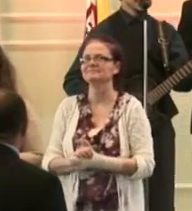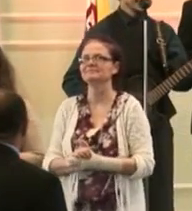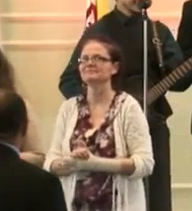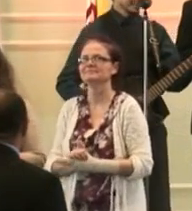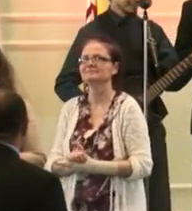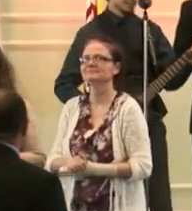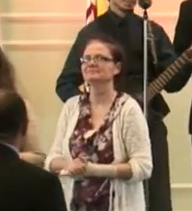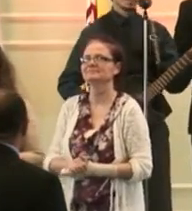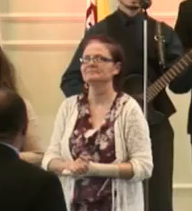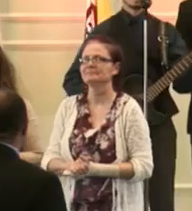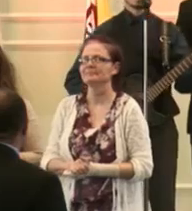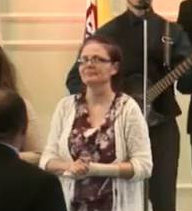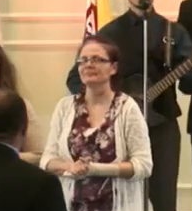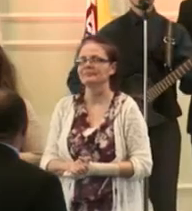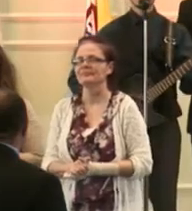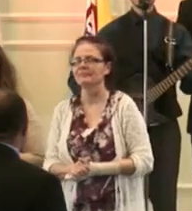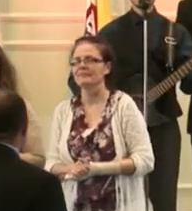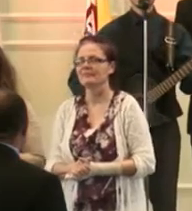song.